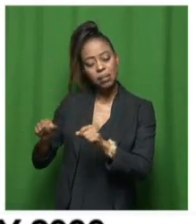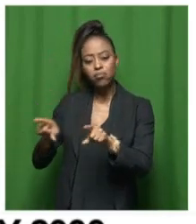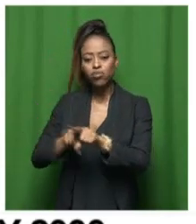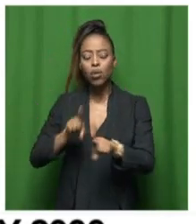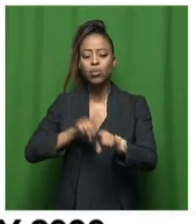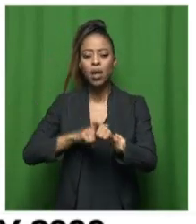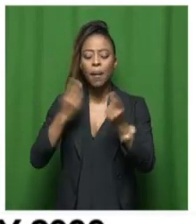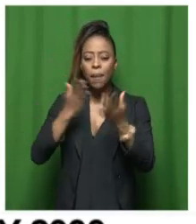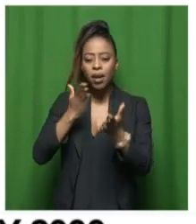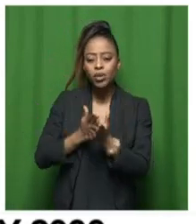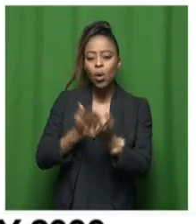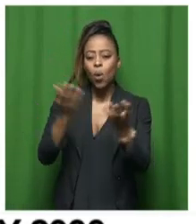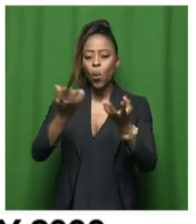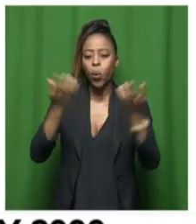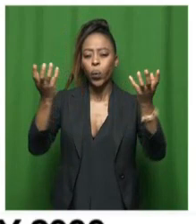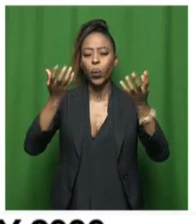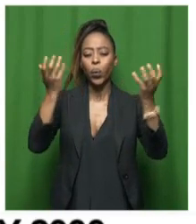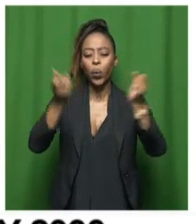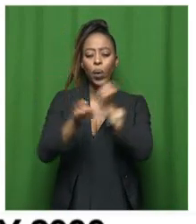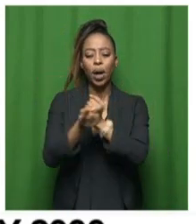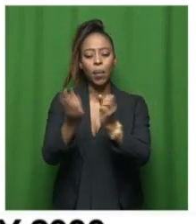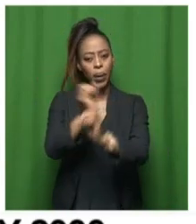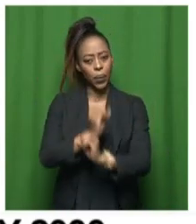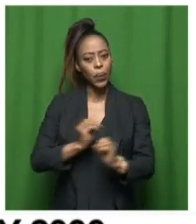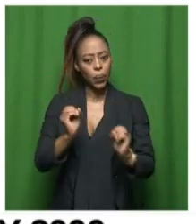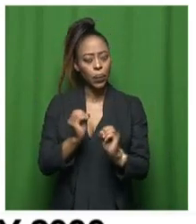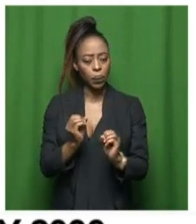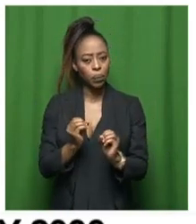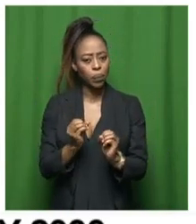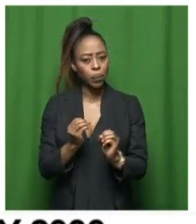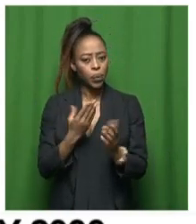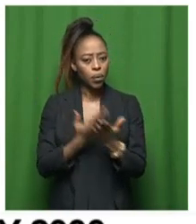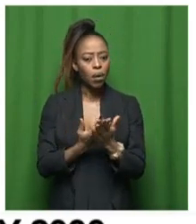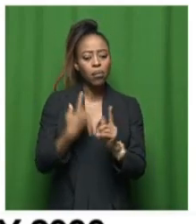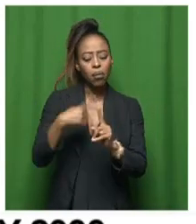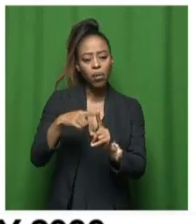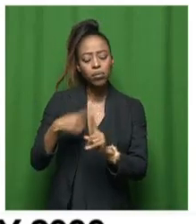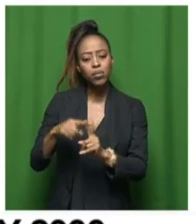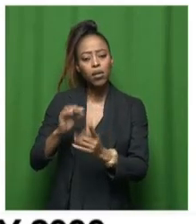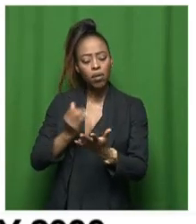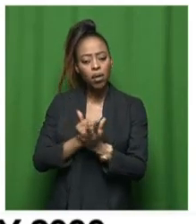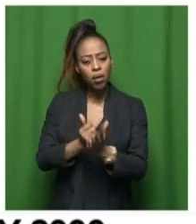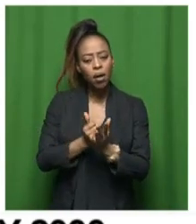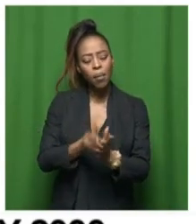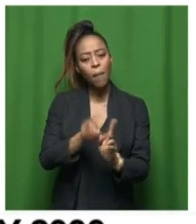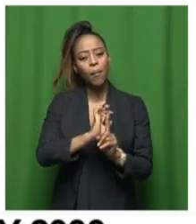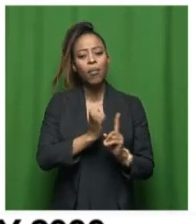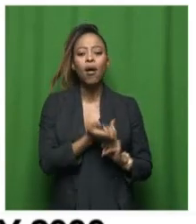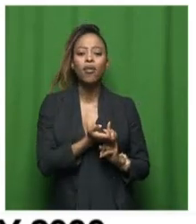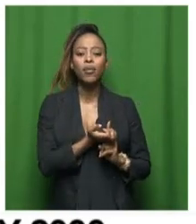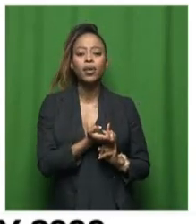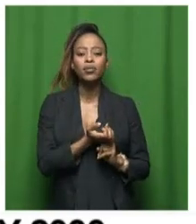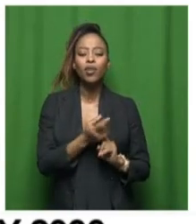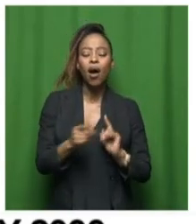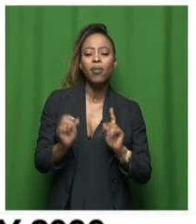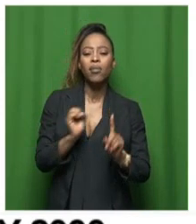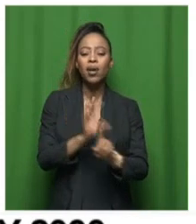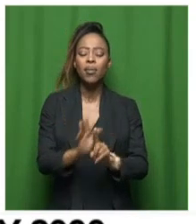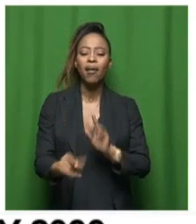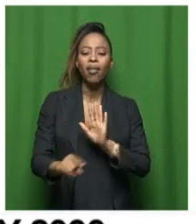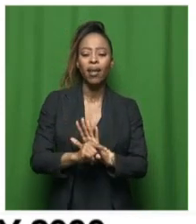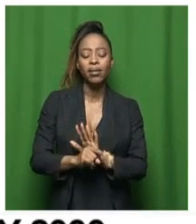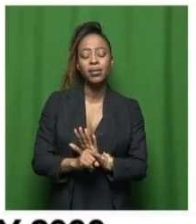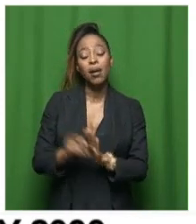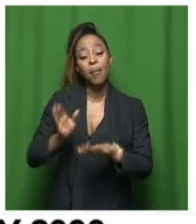same time finding ways in which we can be positive to the environment, that we can have a positive impact, and particularly